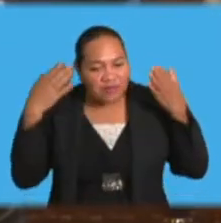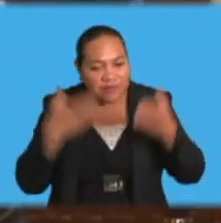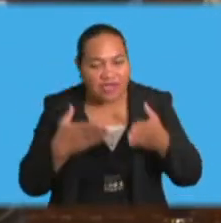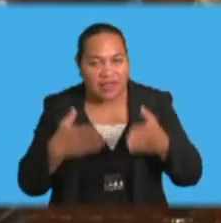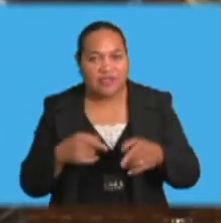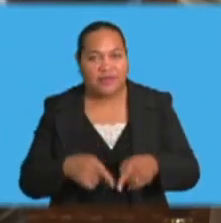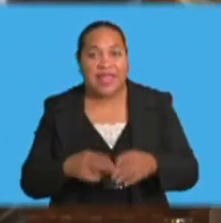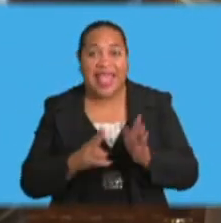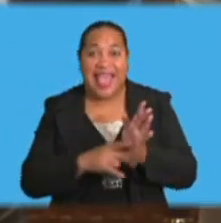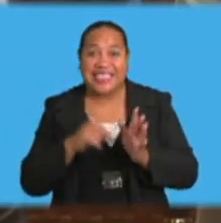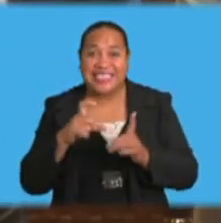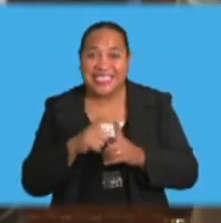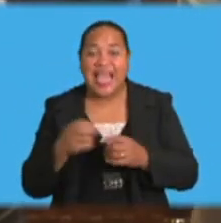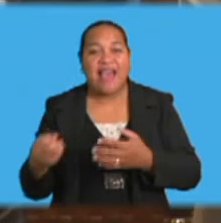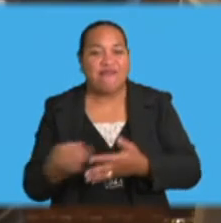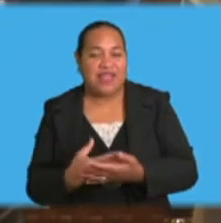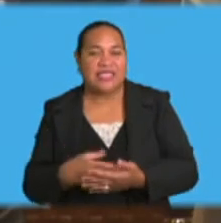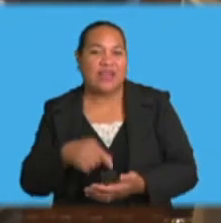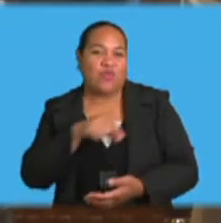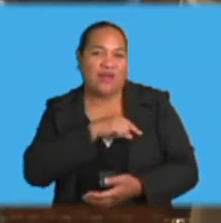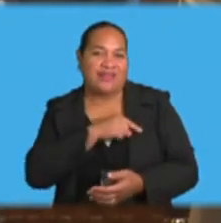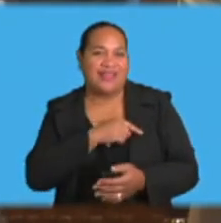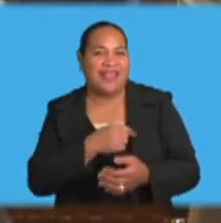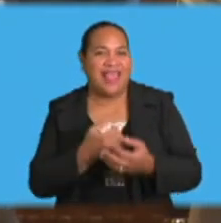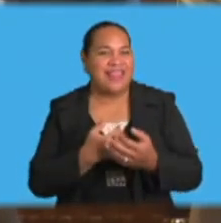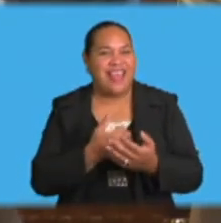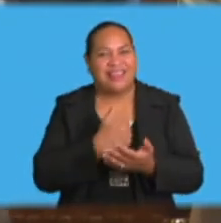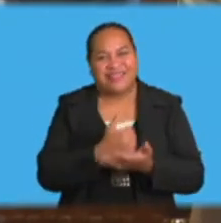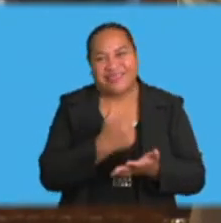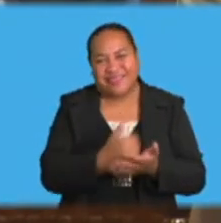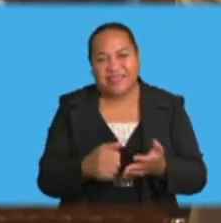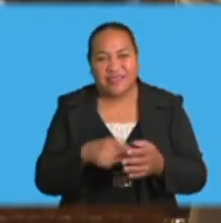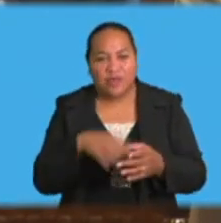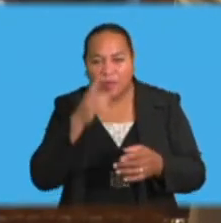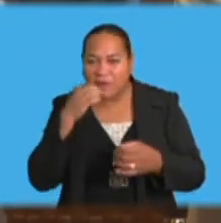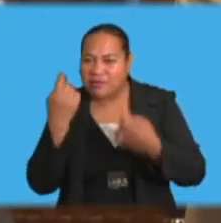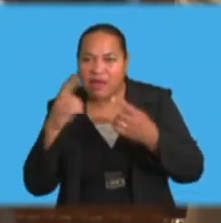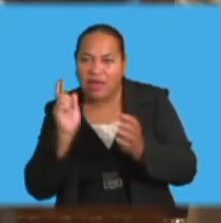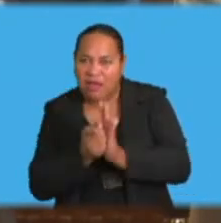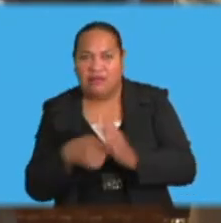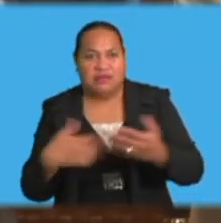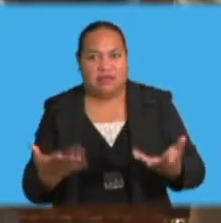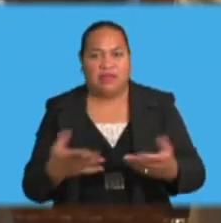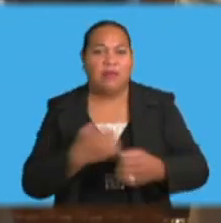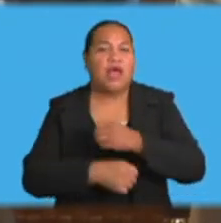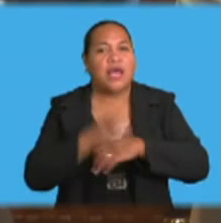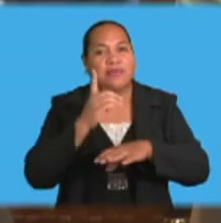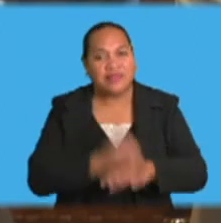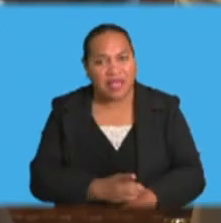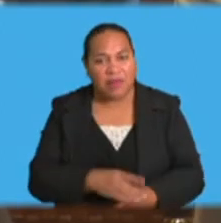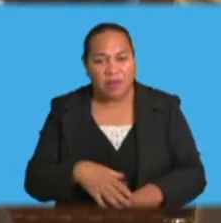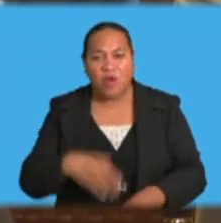this. NCDs affects the quantity and the quality of the workforce. So the untimely death of workers, disability as a result of